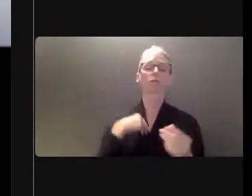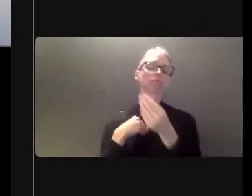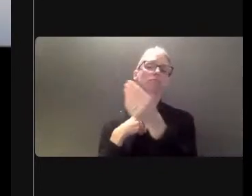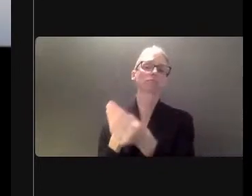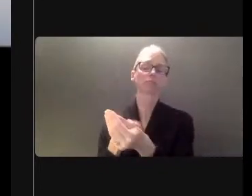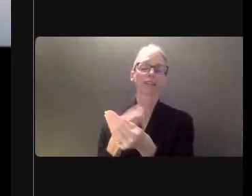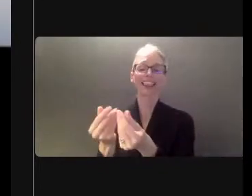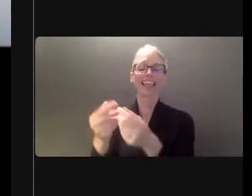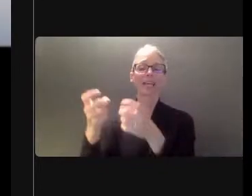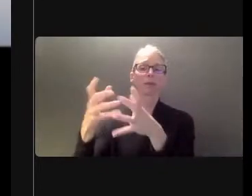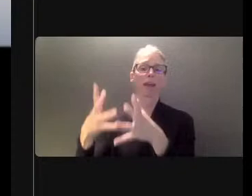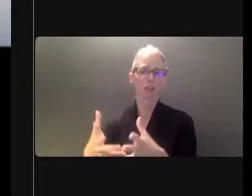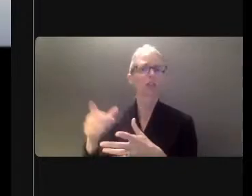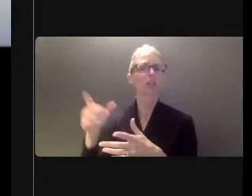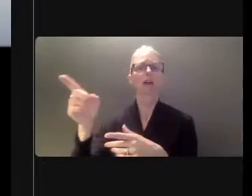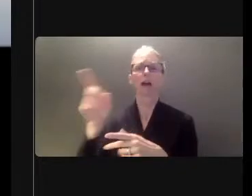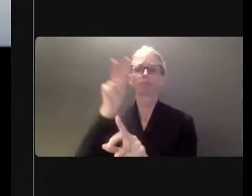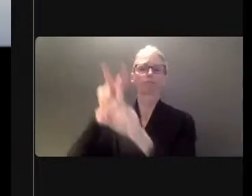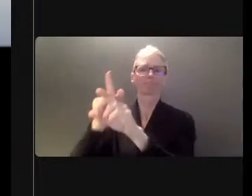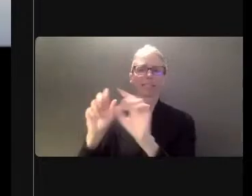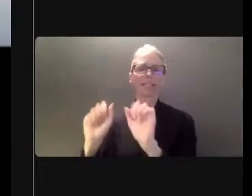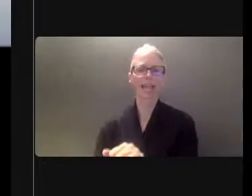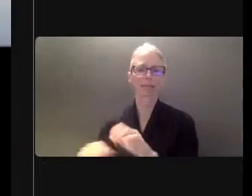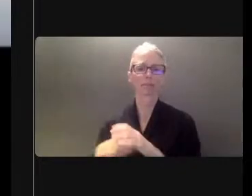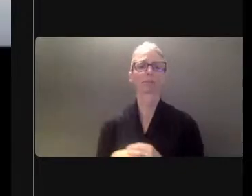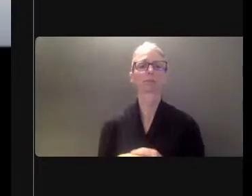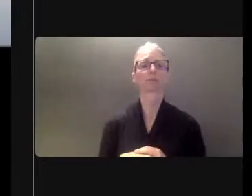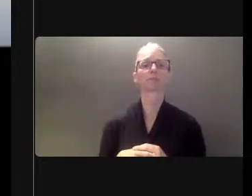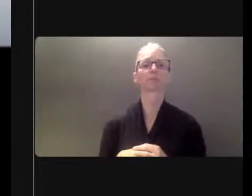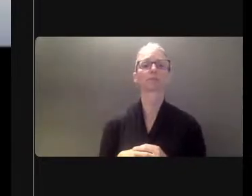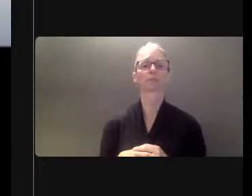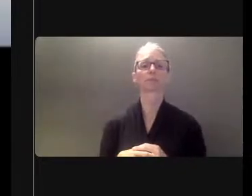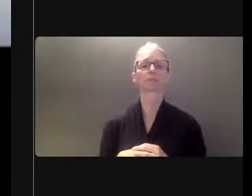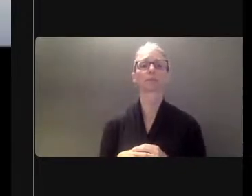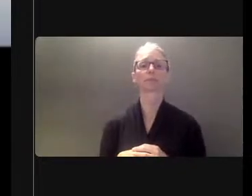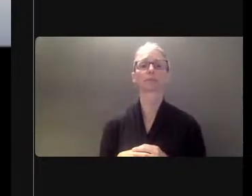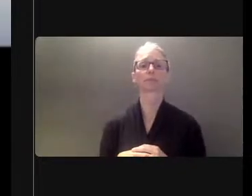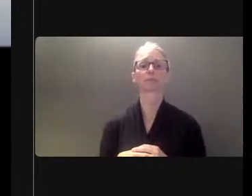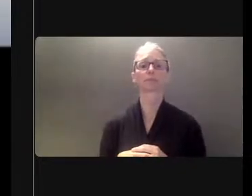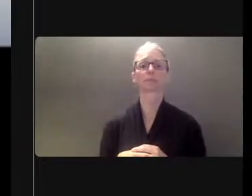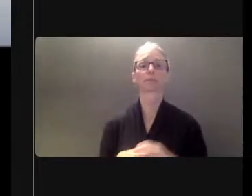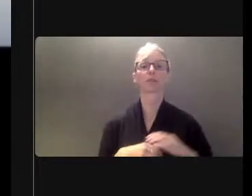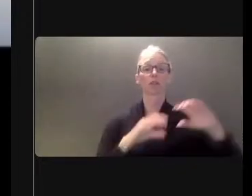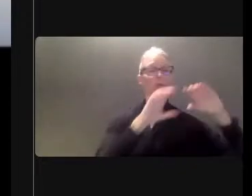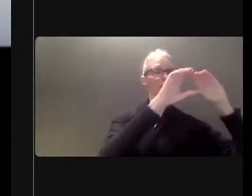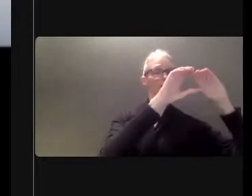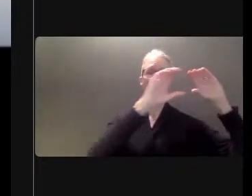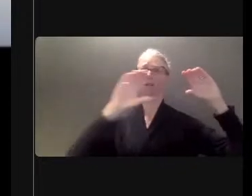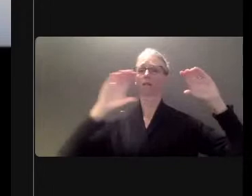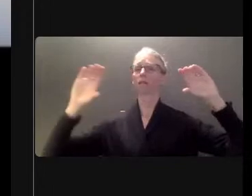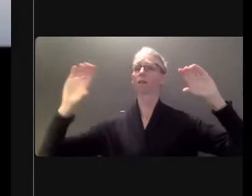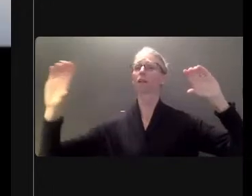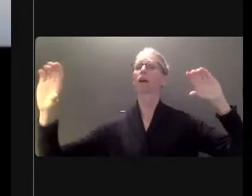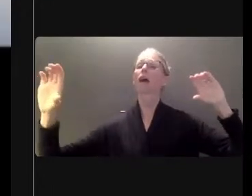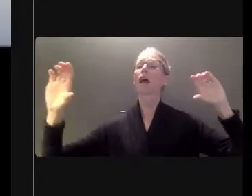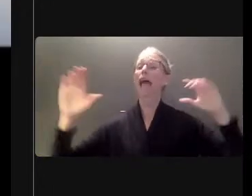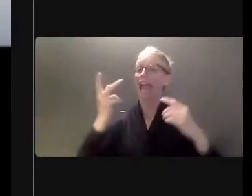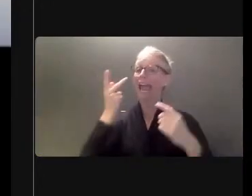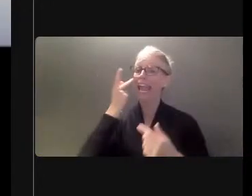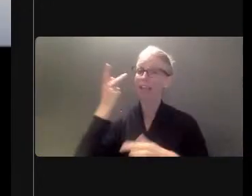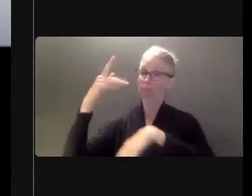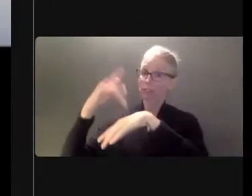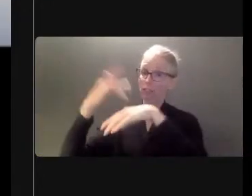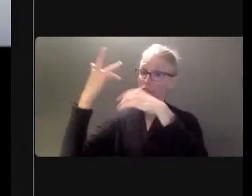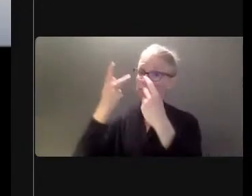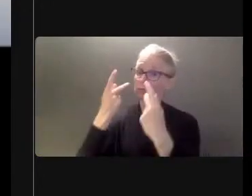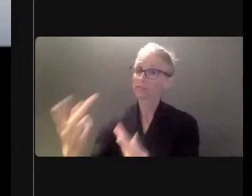managers. On the horizontal axis of this matrix, we will list different activities one can participate in when visiting a national